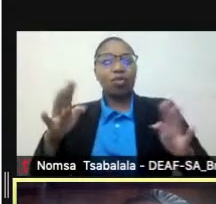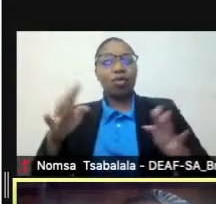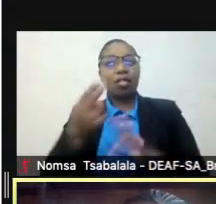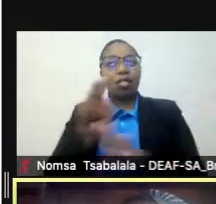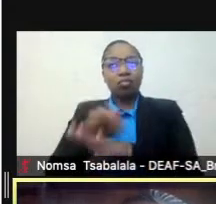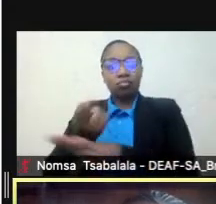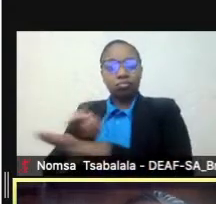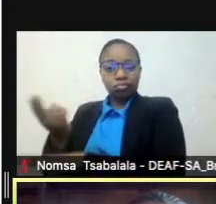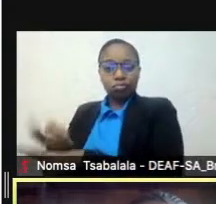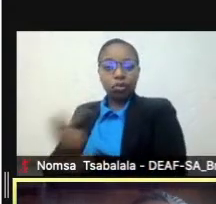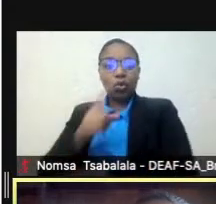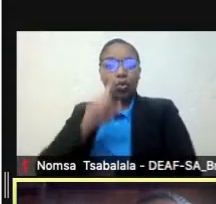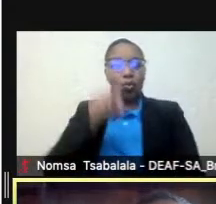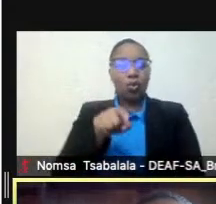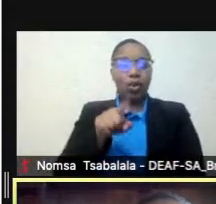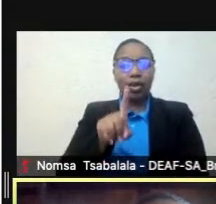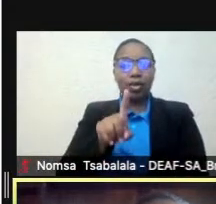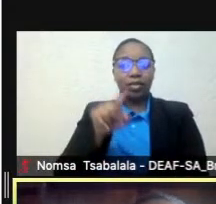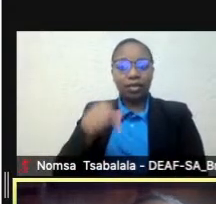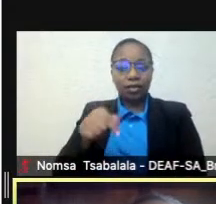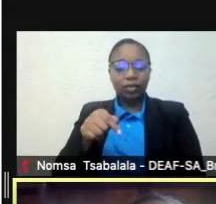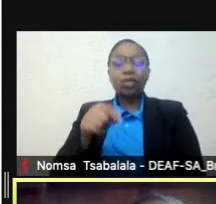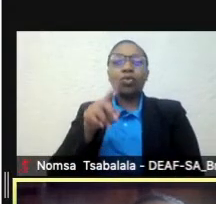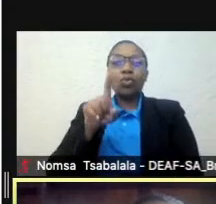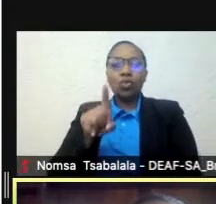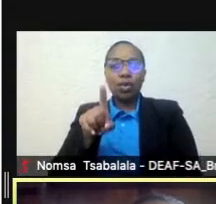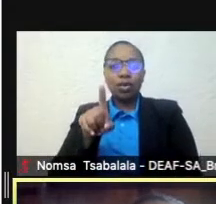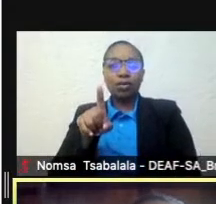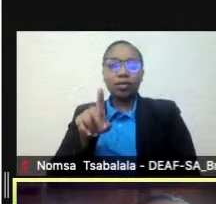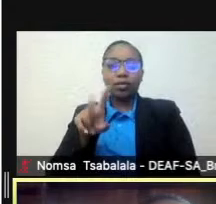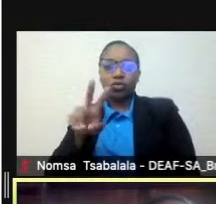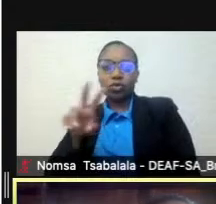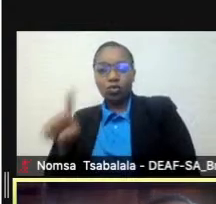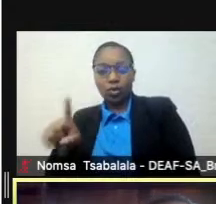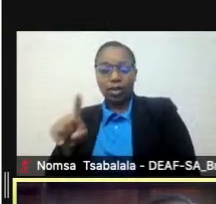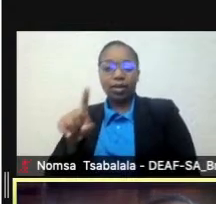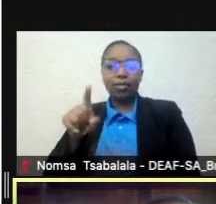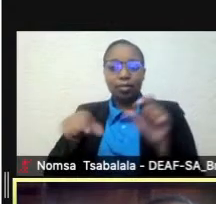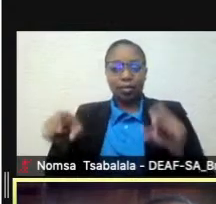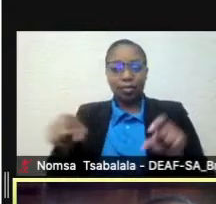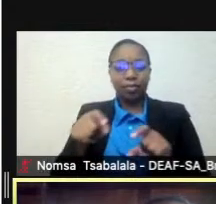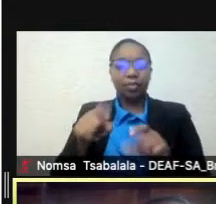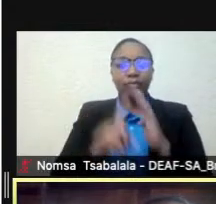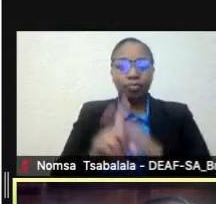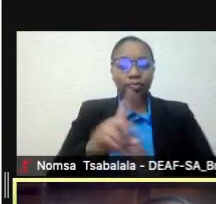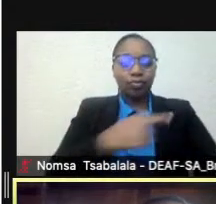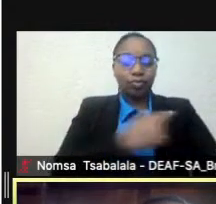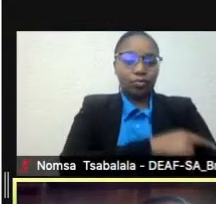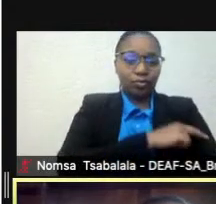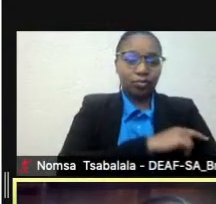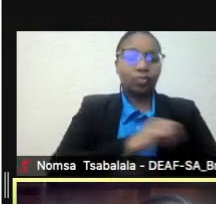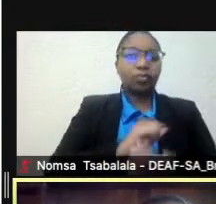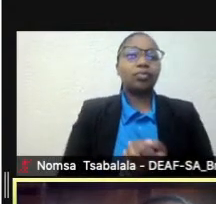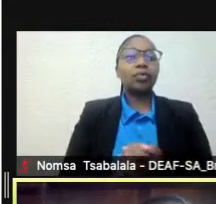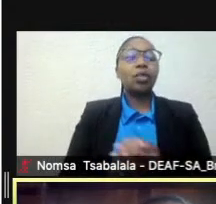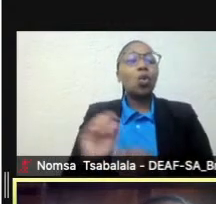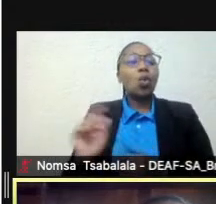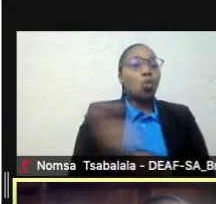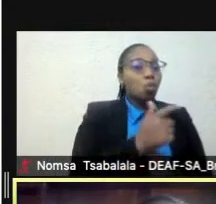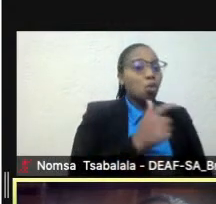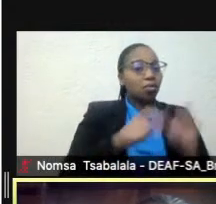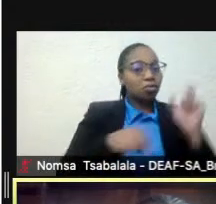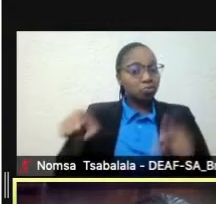1,121 patients. Of the patients who are in hospitals in the public sector,